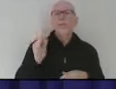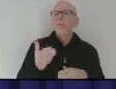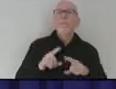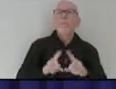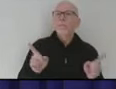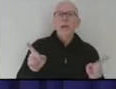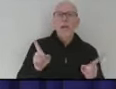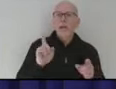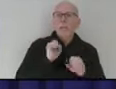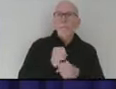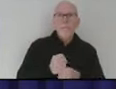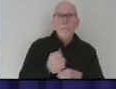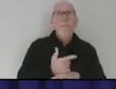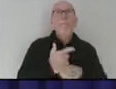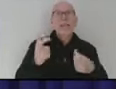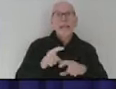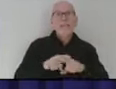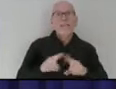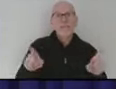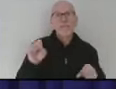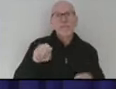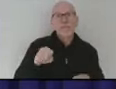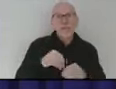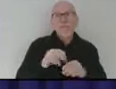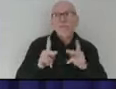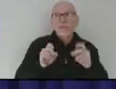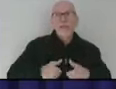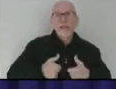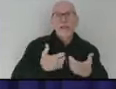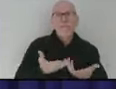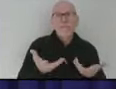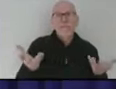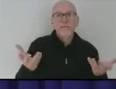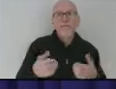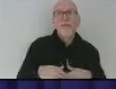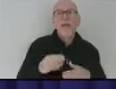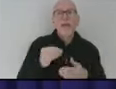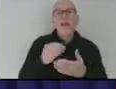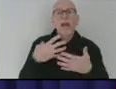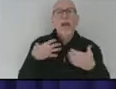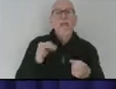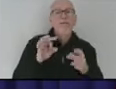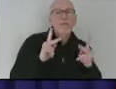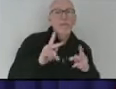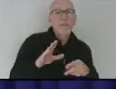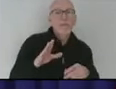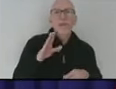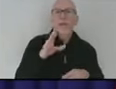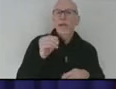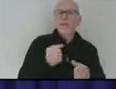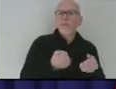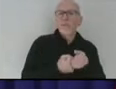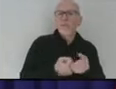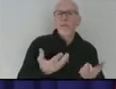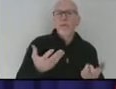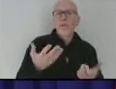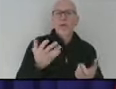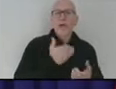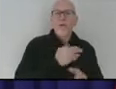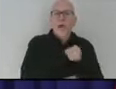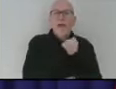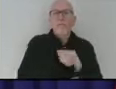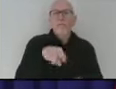a tremendous difference in the lives of other individuals and the health of other individuals and the support and that our hospital